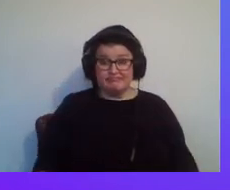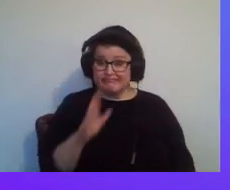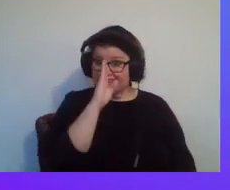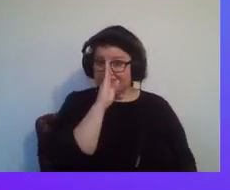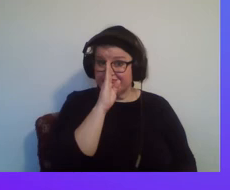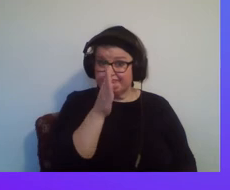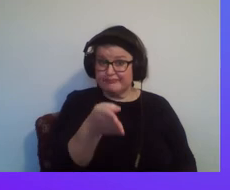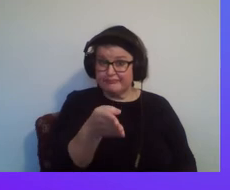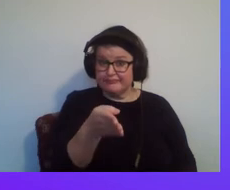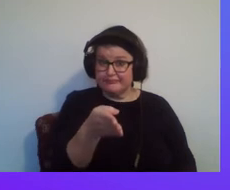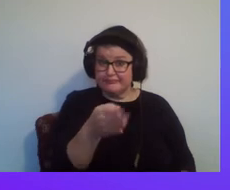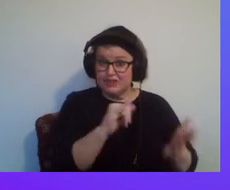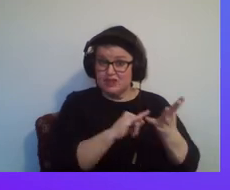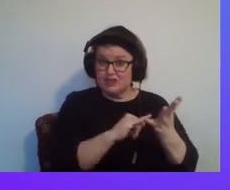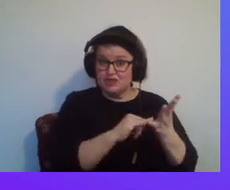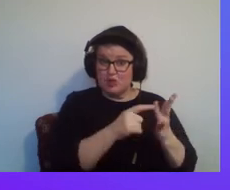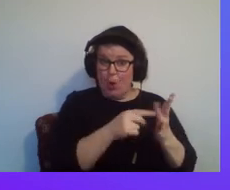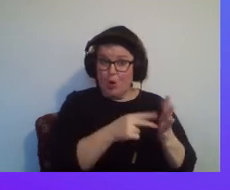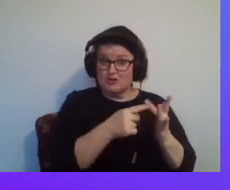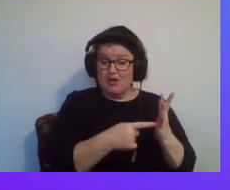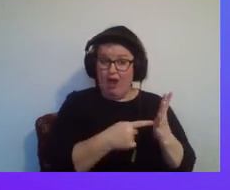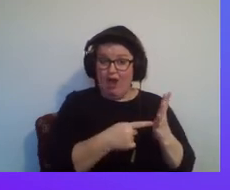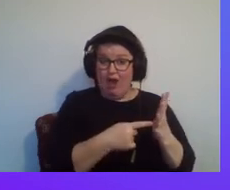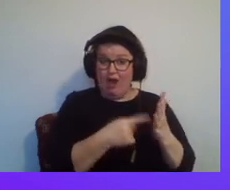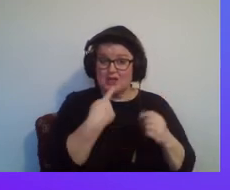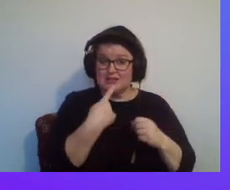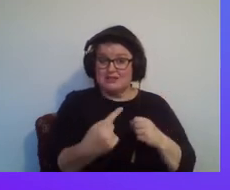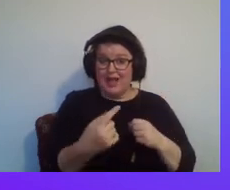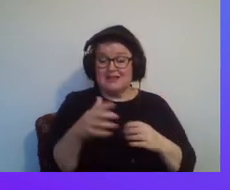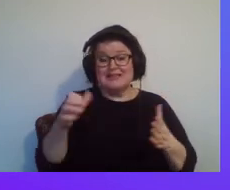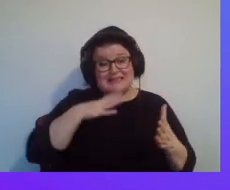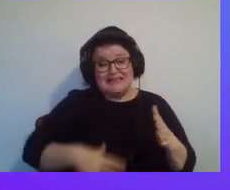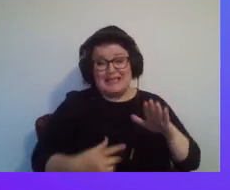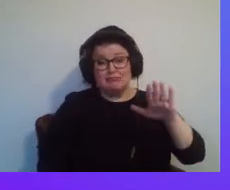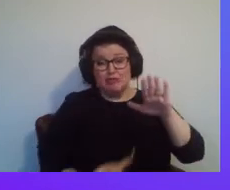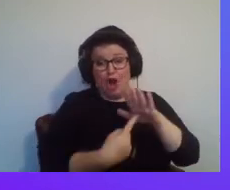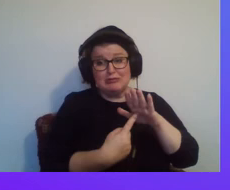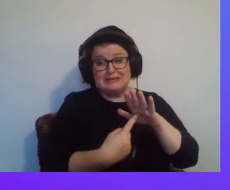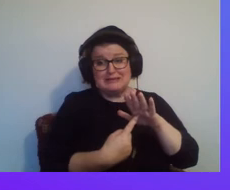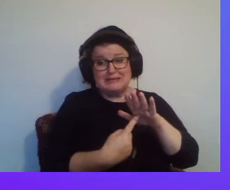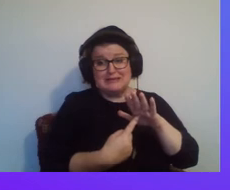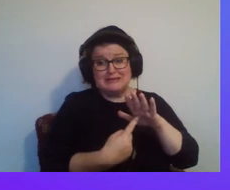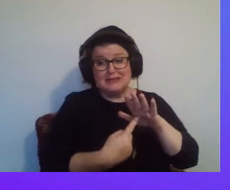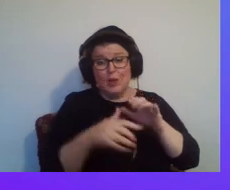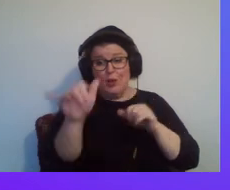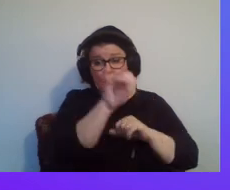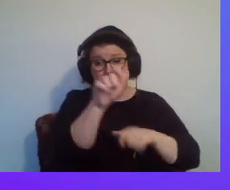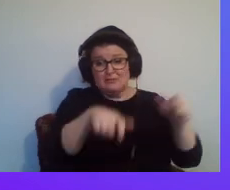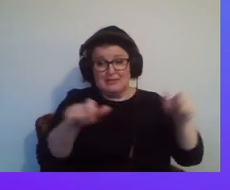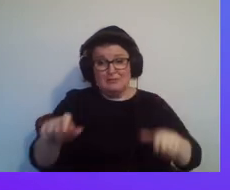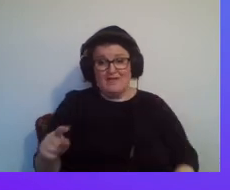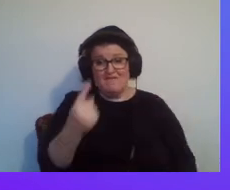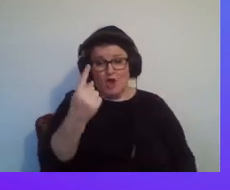got to be some level of prioritization, but also in terms of how we come out of this, yes,